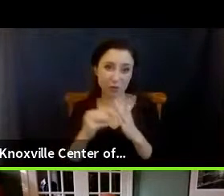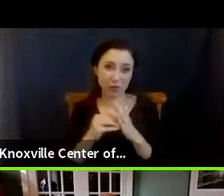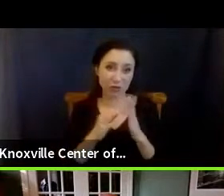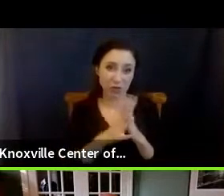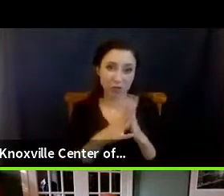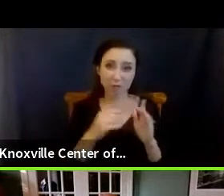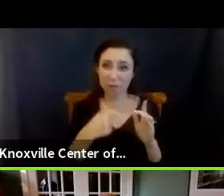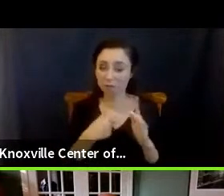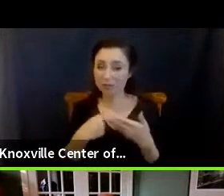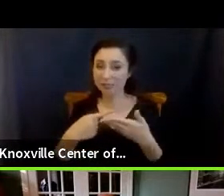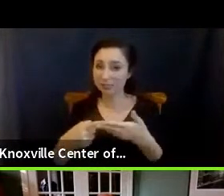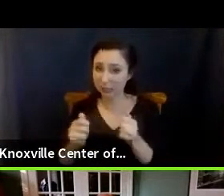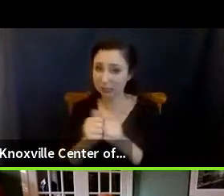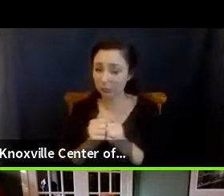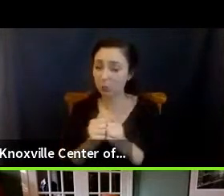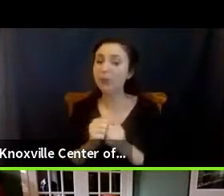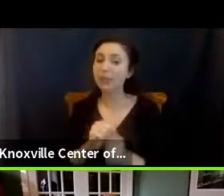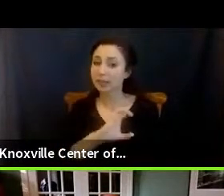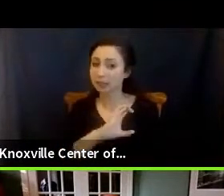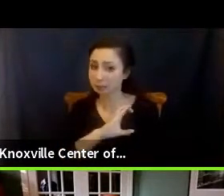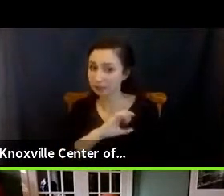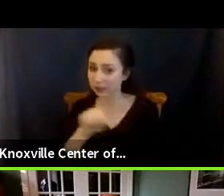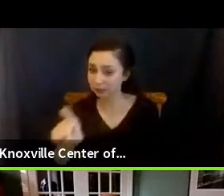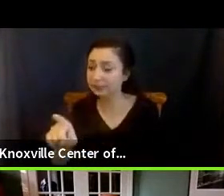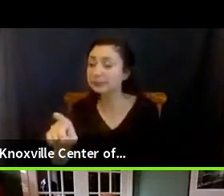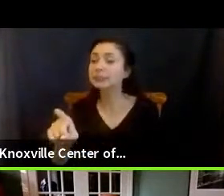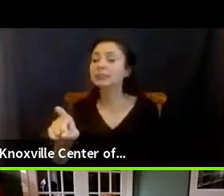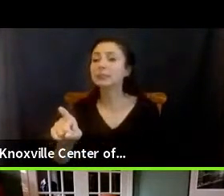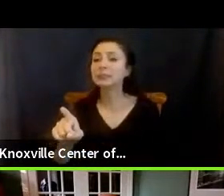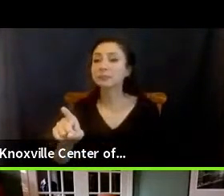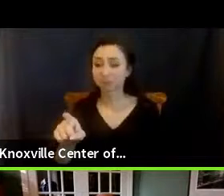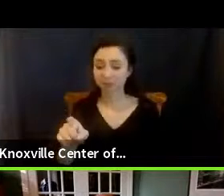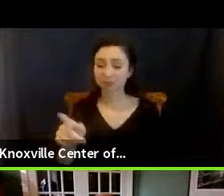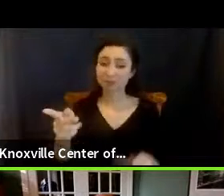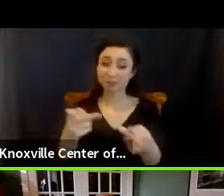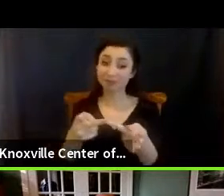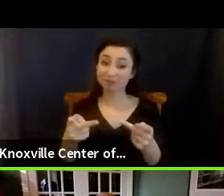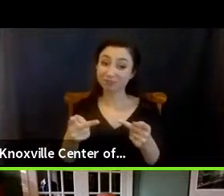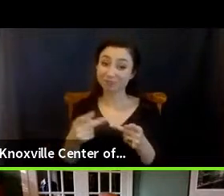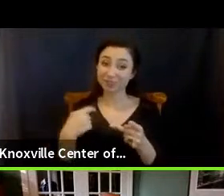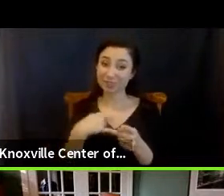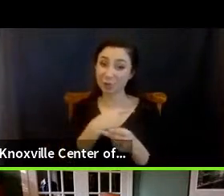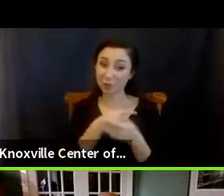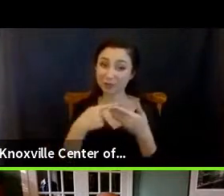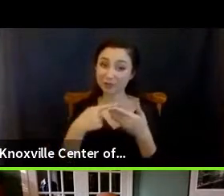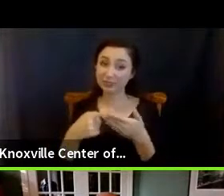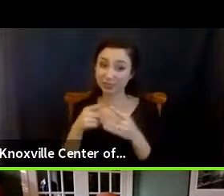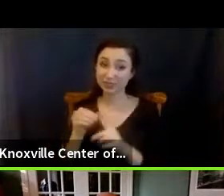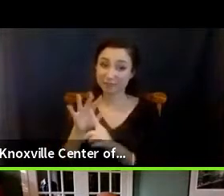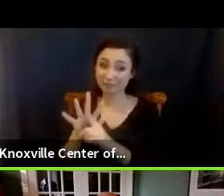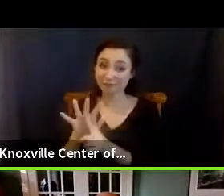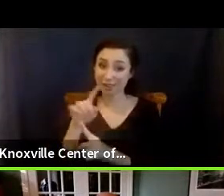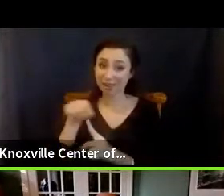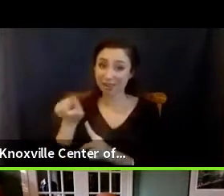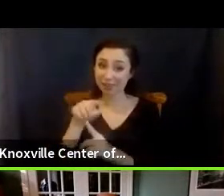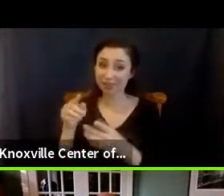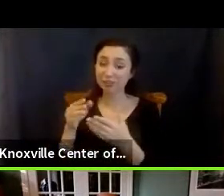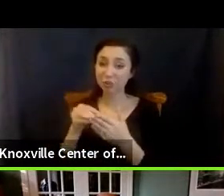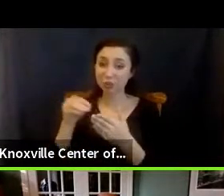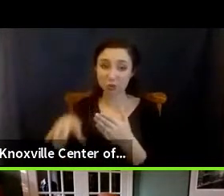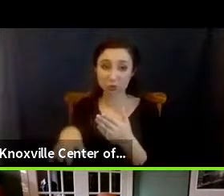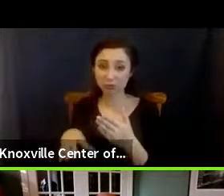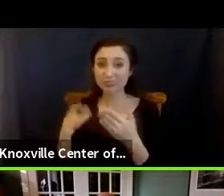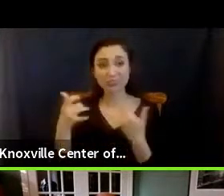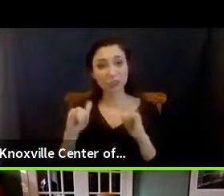to law enforcement that places that we're talking about that affect these students are staying open, but it